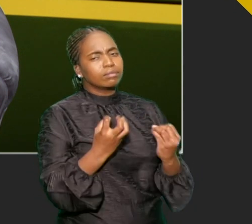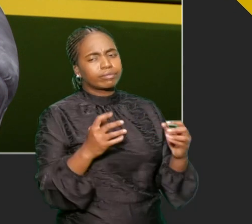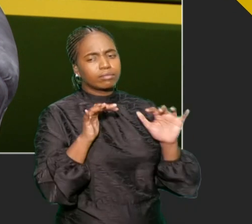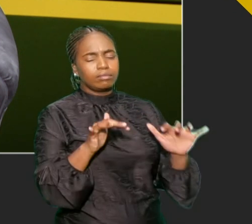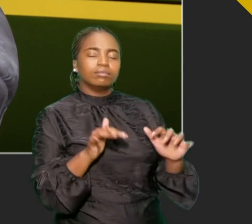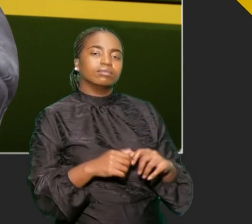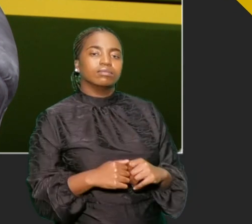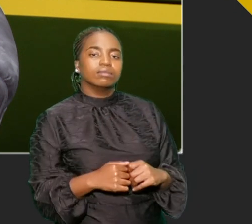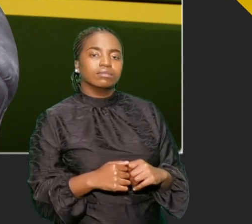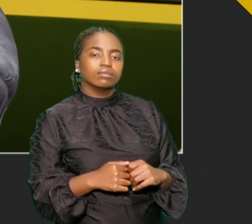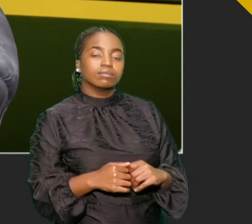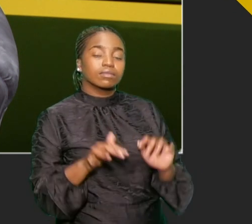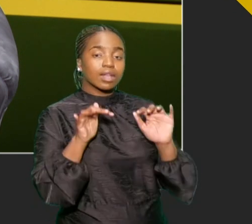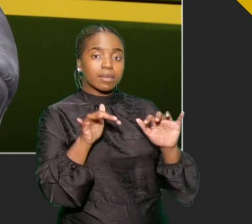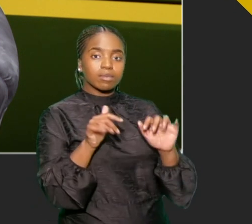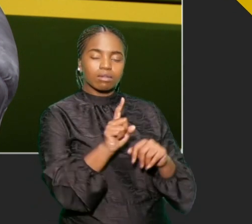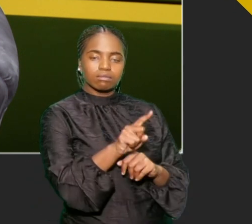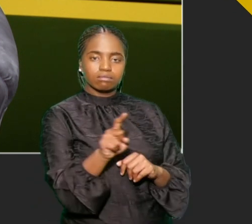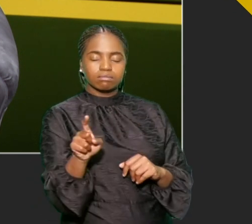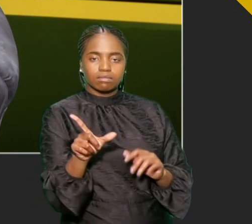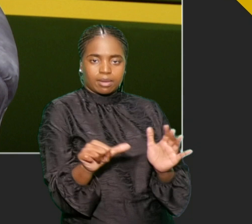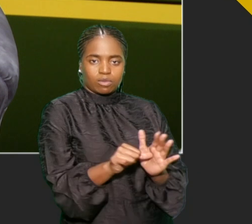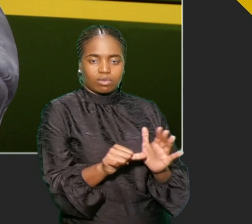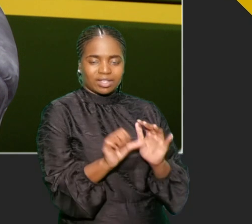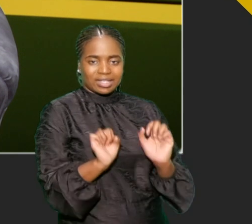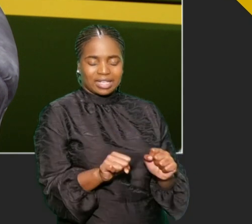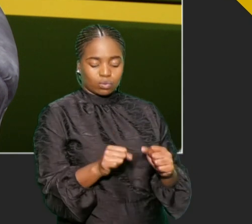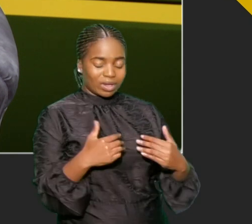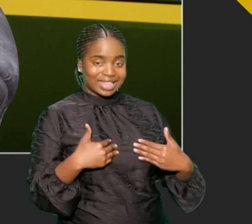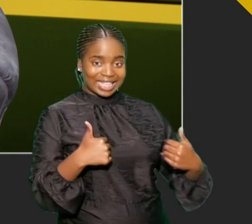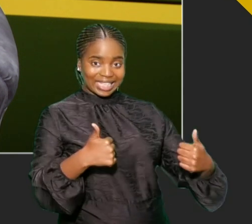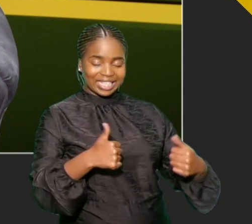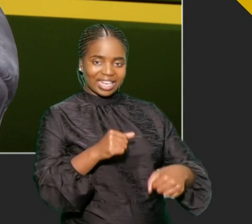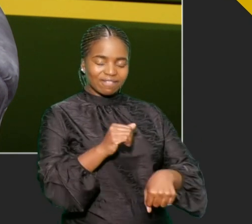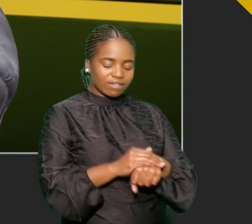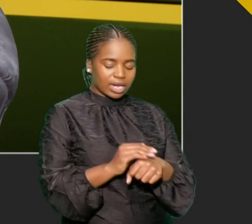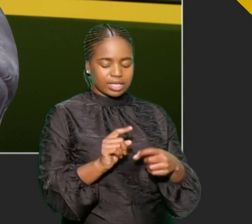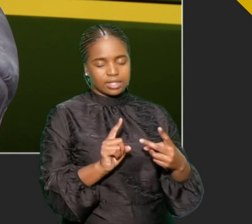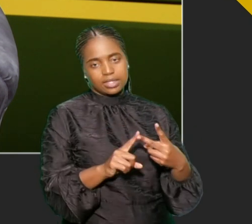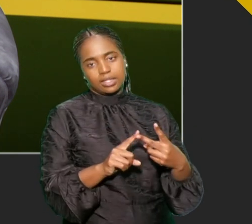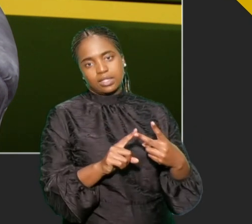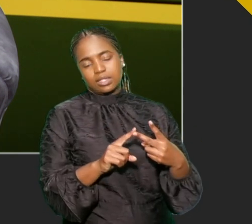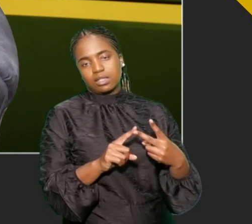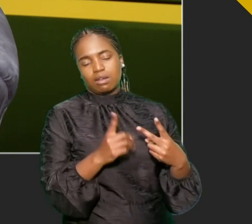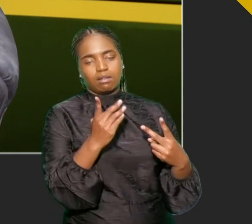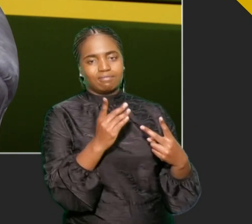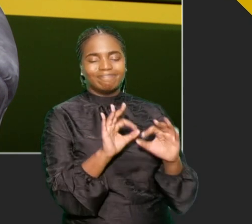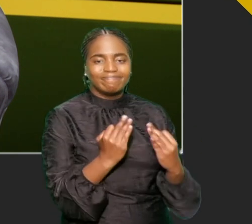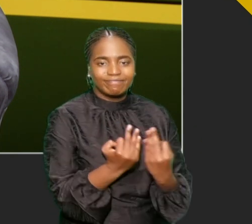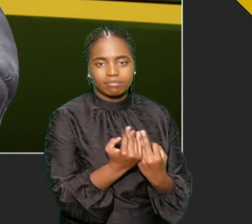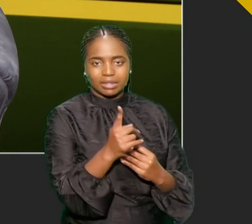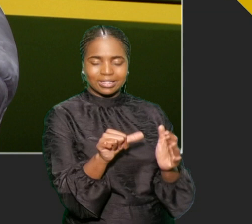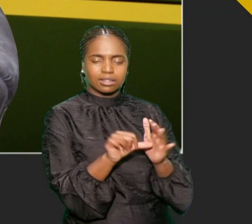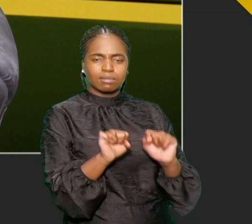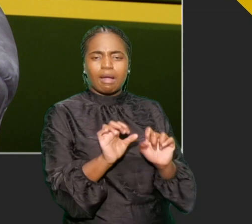a crisis, the people around them are very important. You know, in the healing process, abangani, family play a key role. How do we